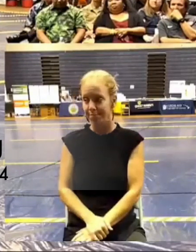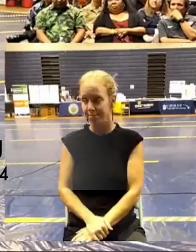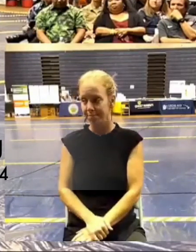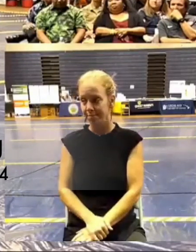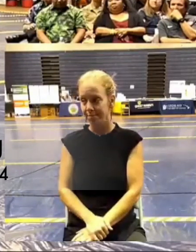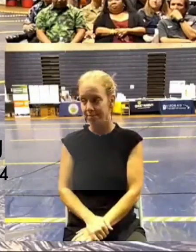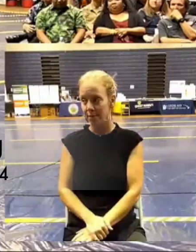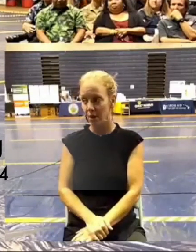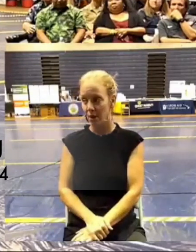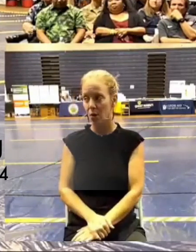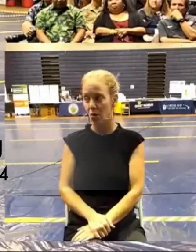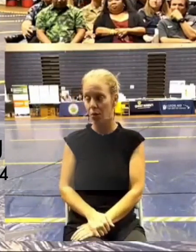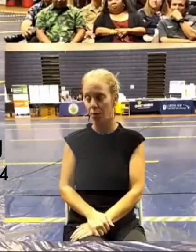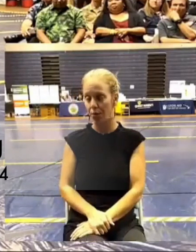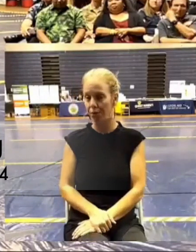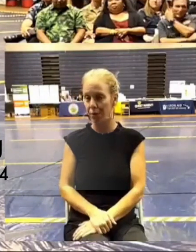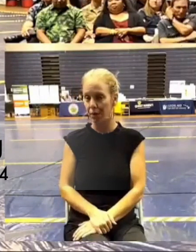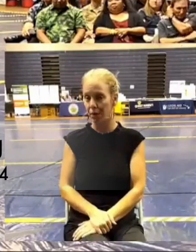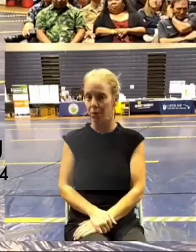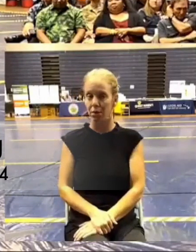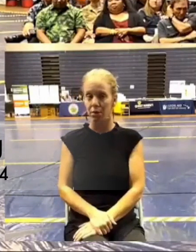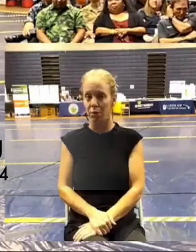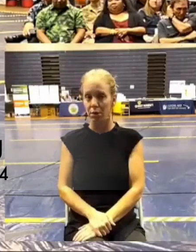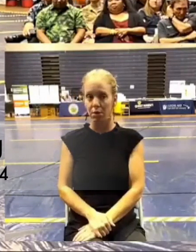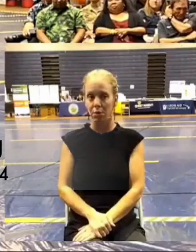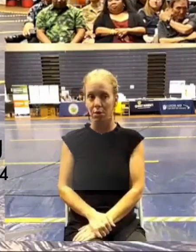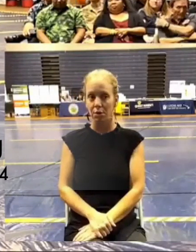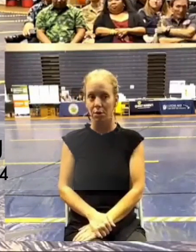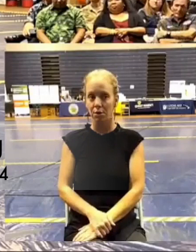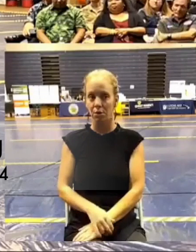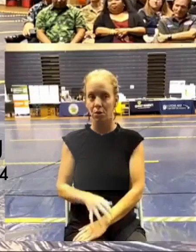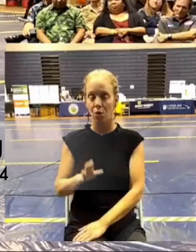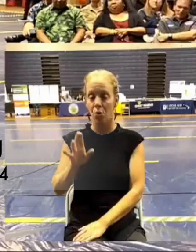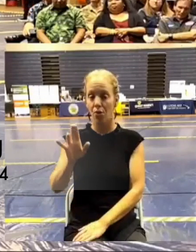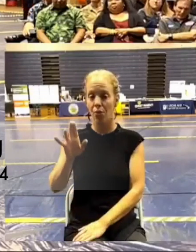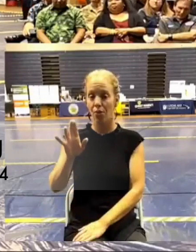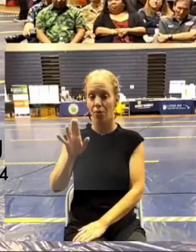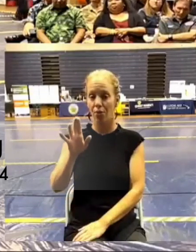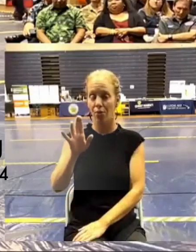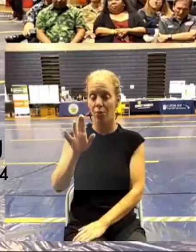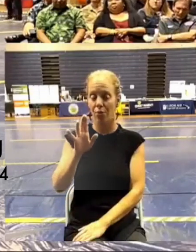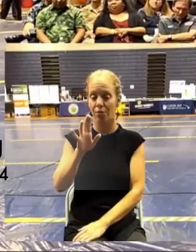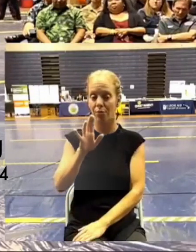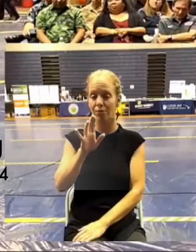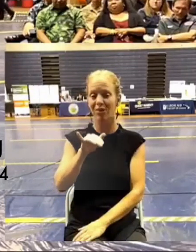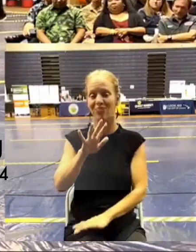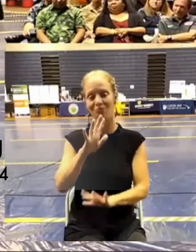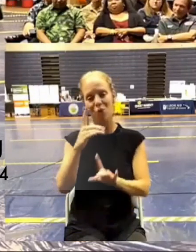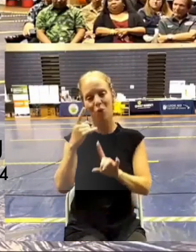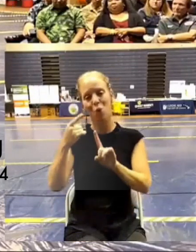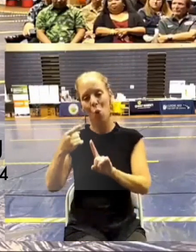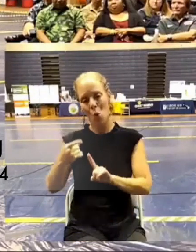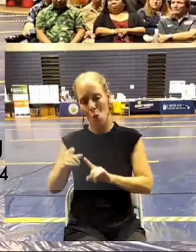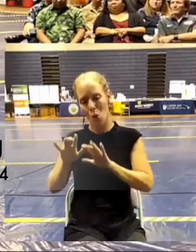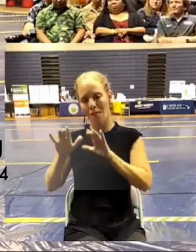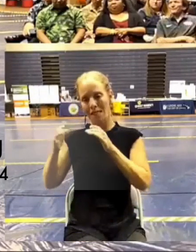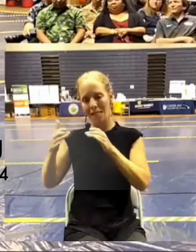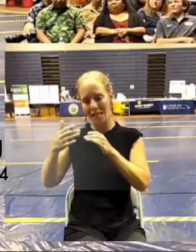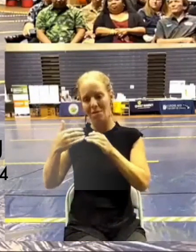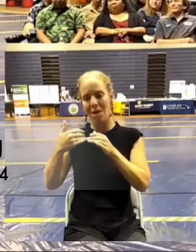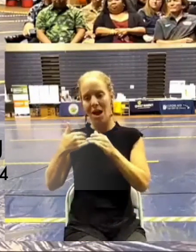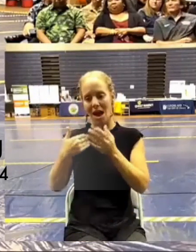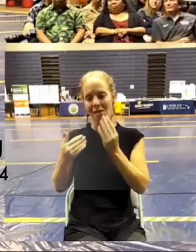So keep in mind, the scoring team, along the way, we acquire more information, more